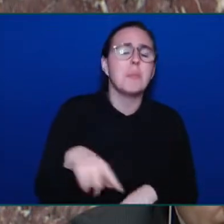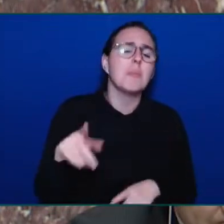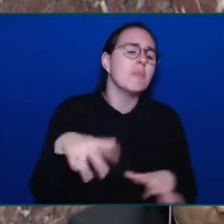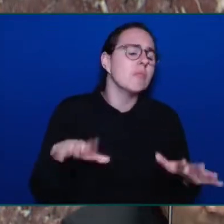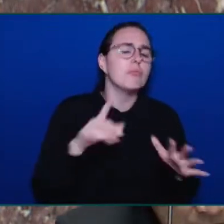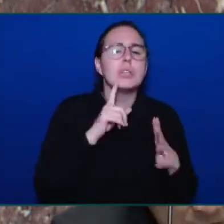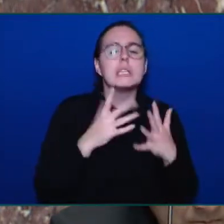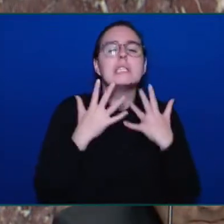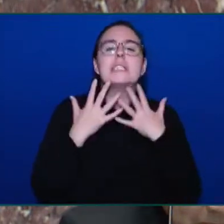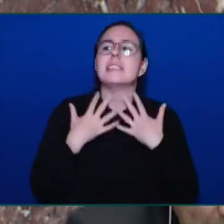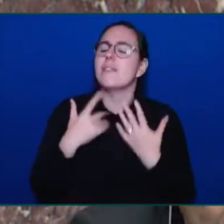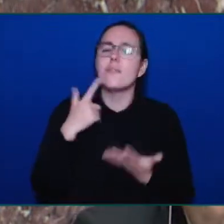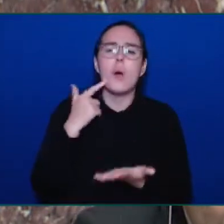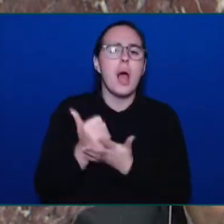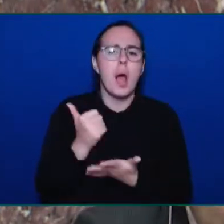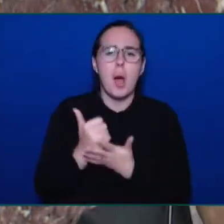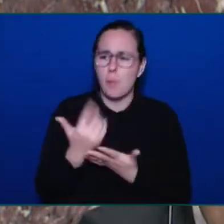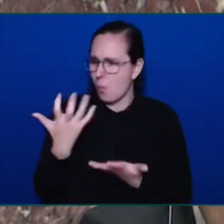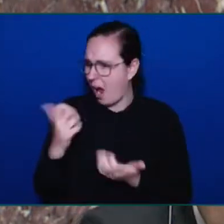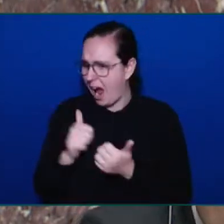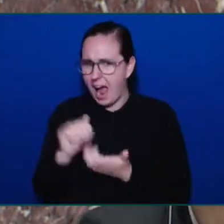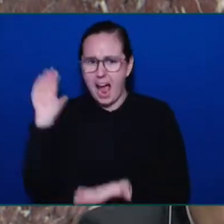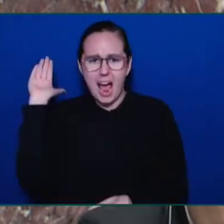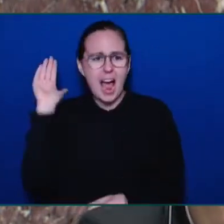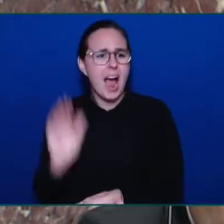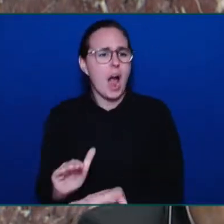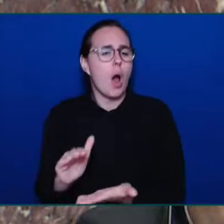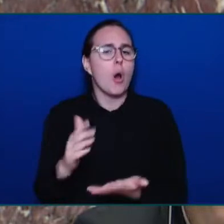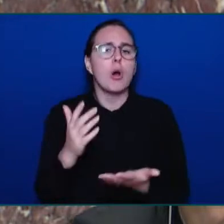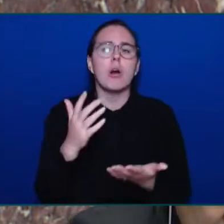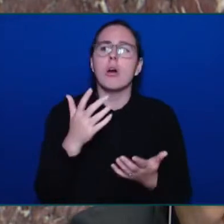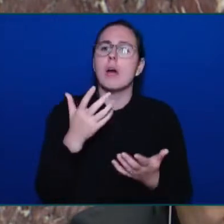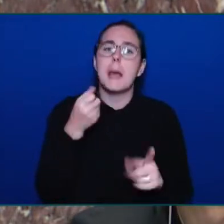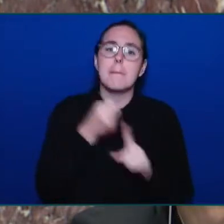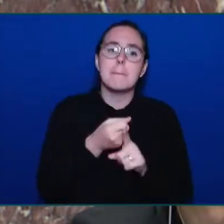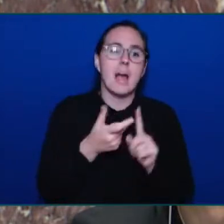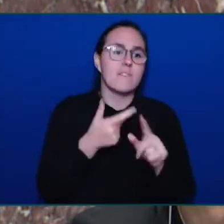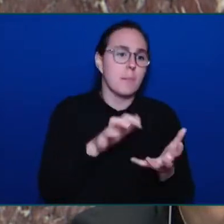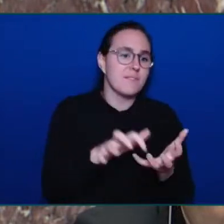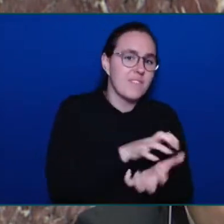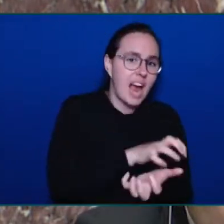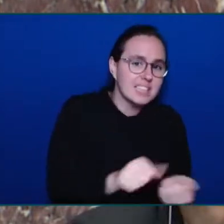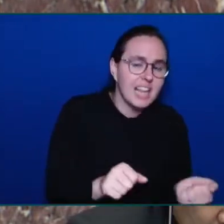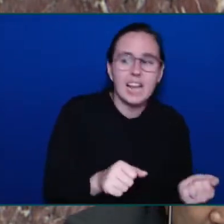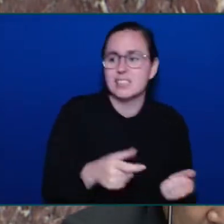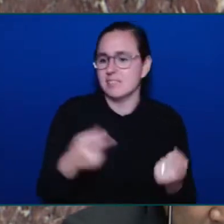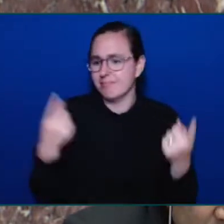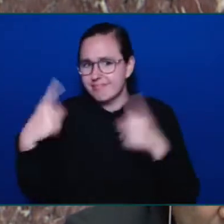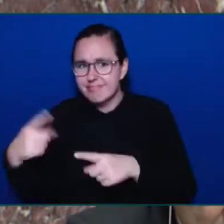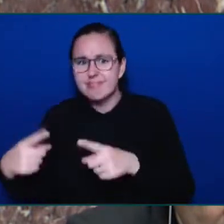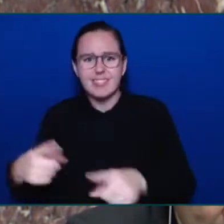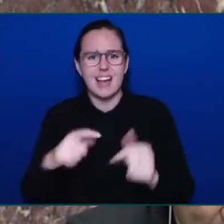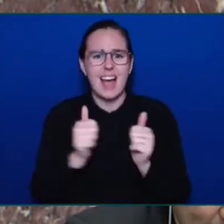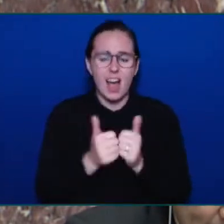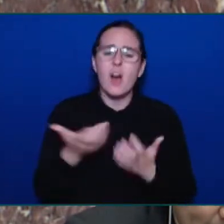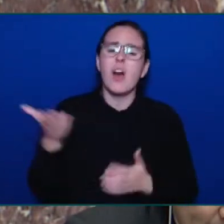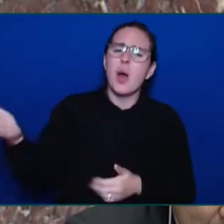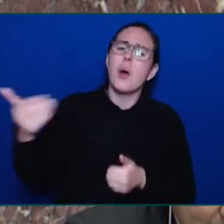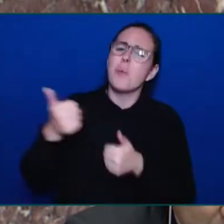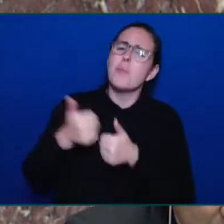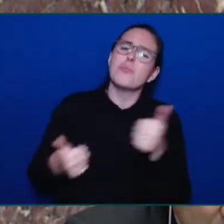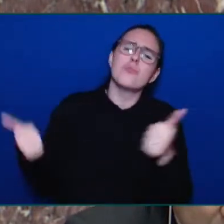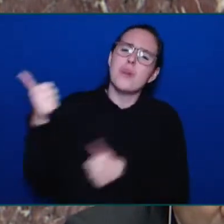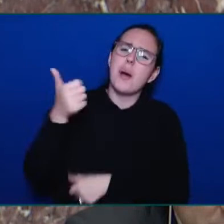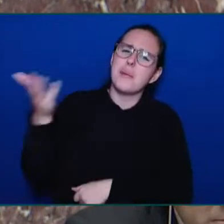crime. And yet, the Premier, and again today this Minister, simply ignore their pleas for help. So how many